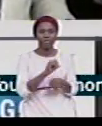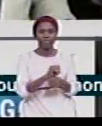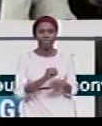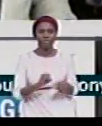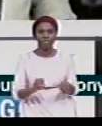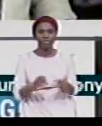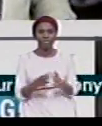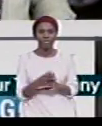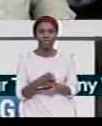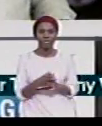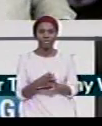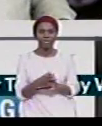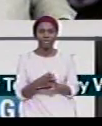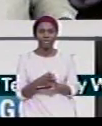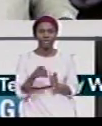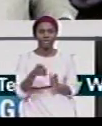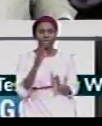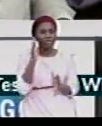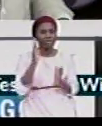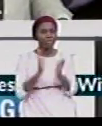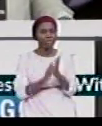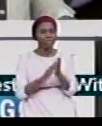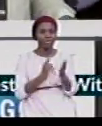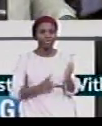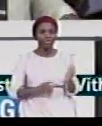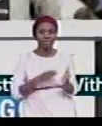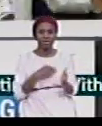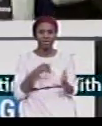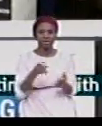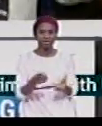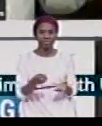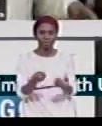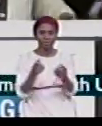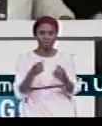You praise the Lord and you begin to come forward.